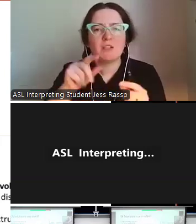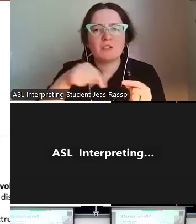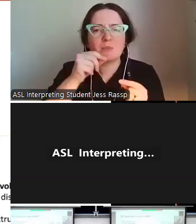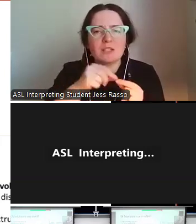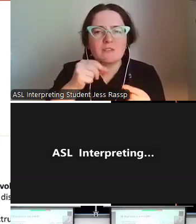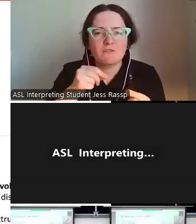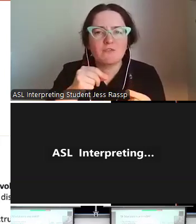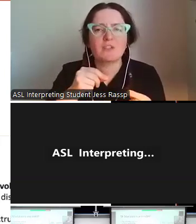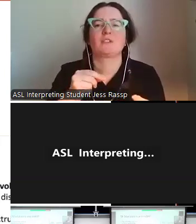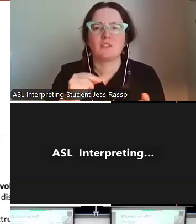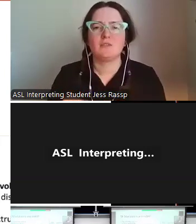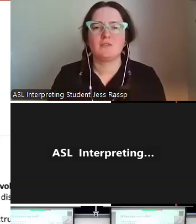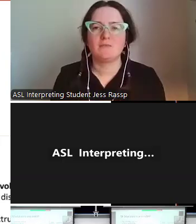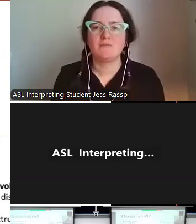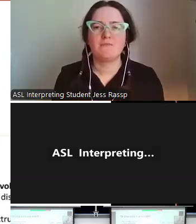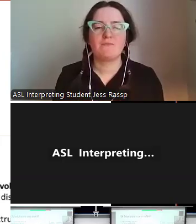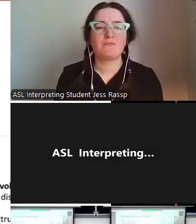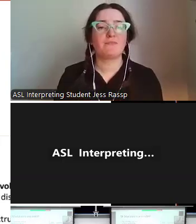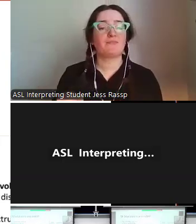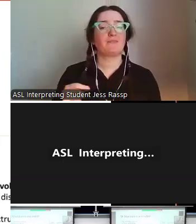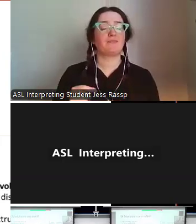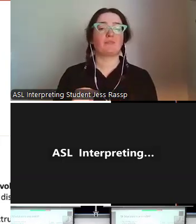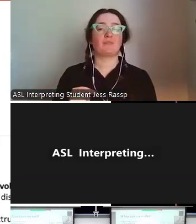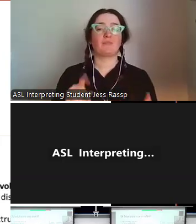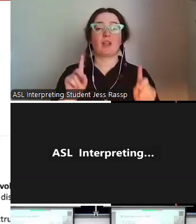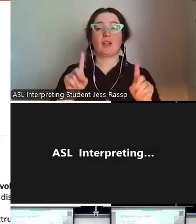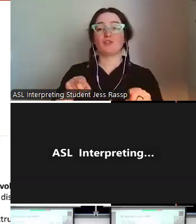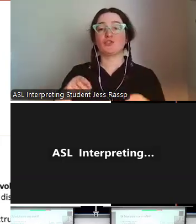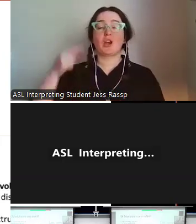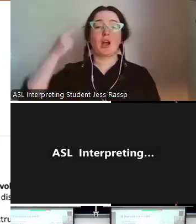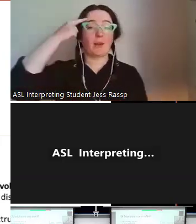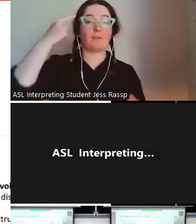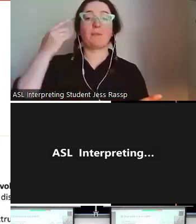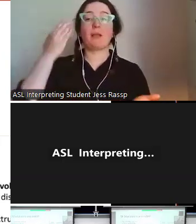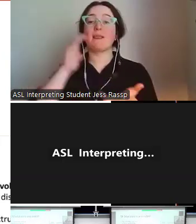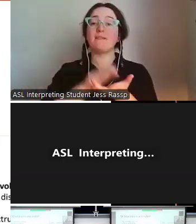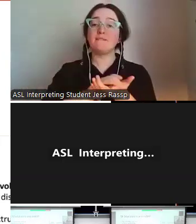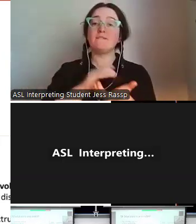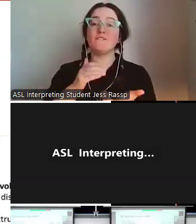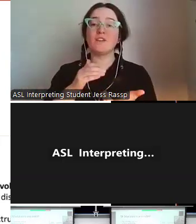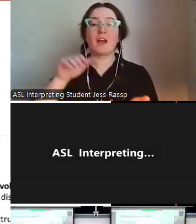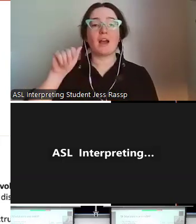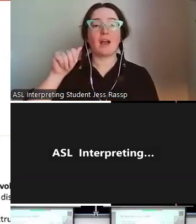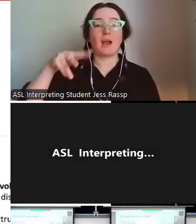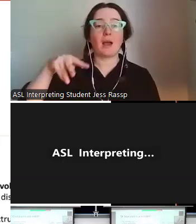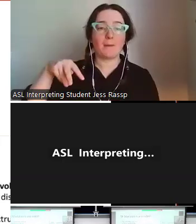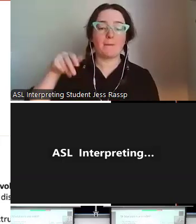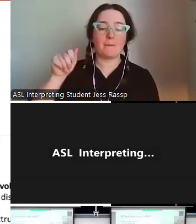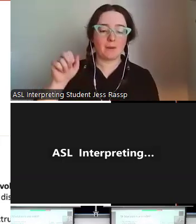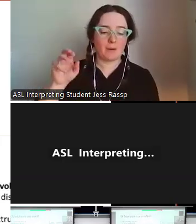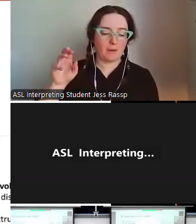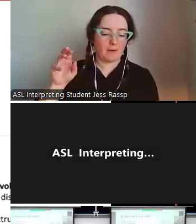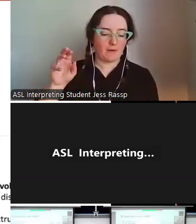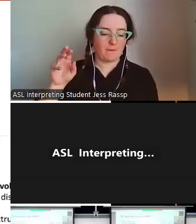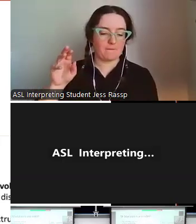I believe the Apmin was, I think it was something in the nanomolar